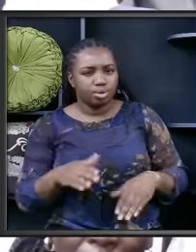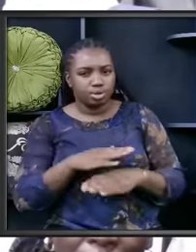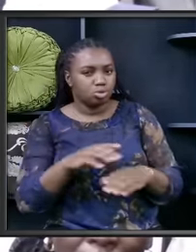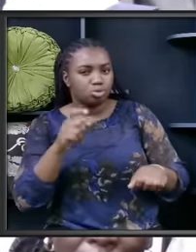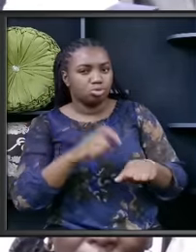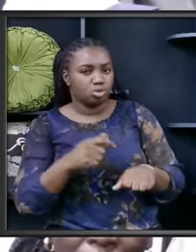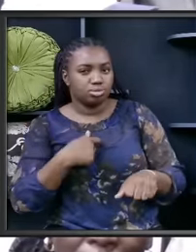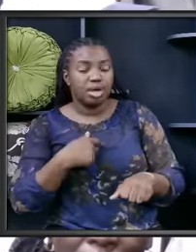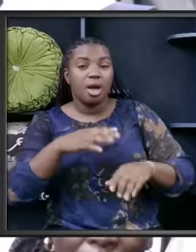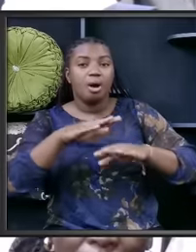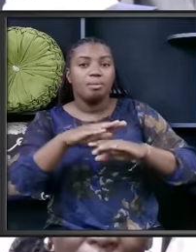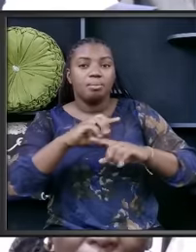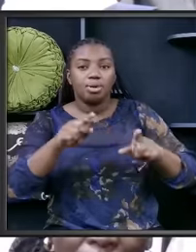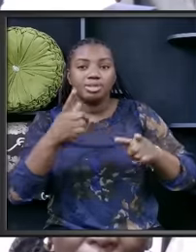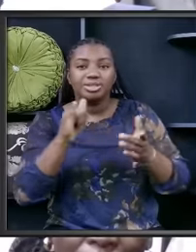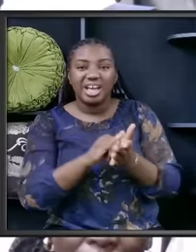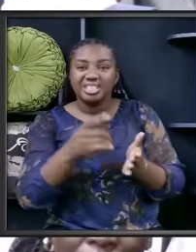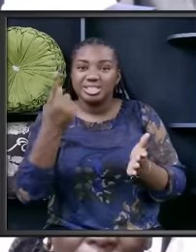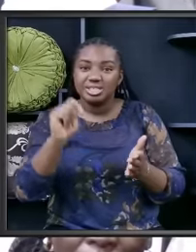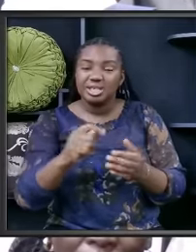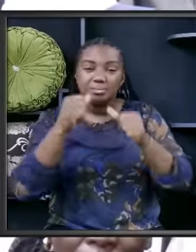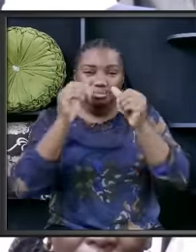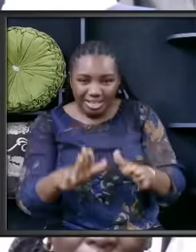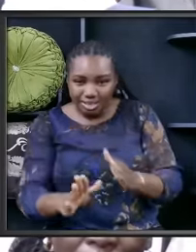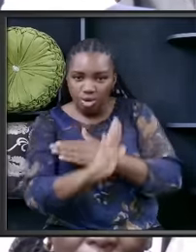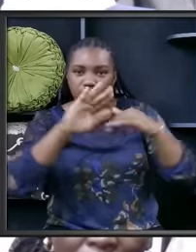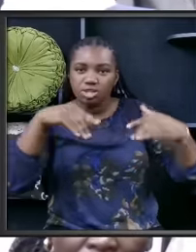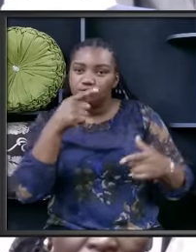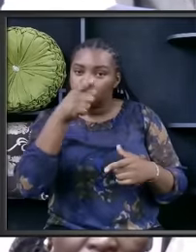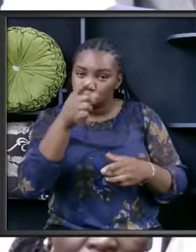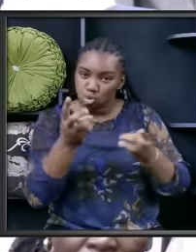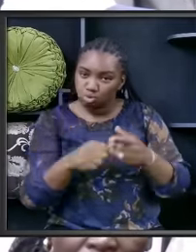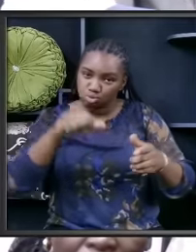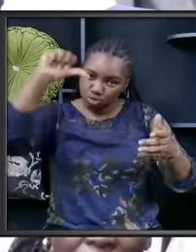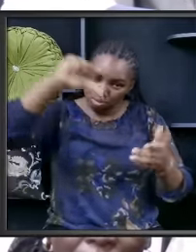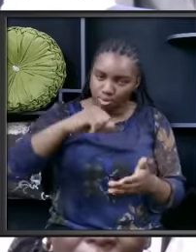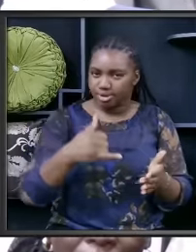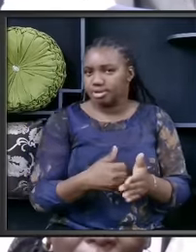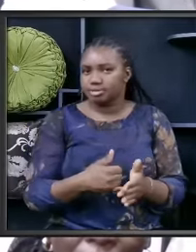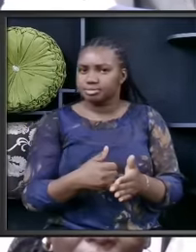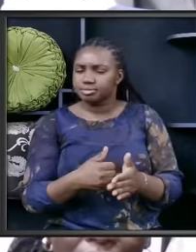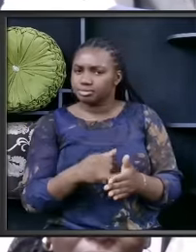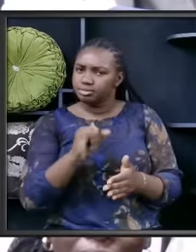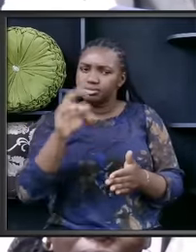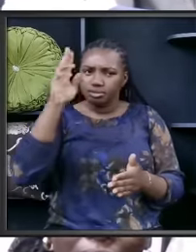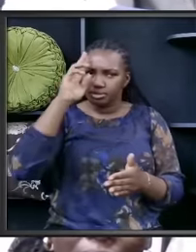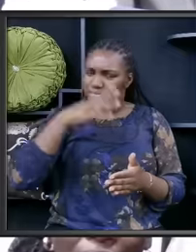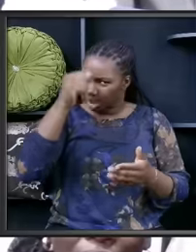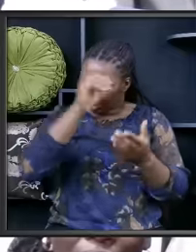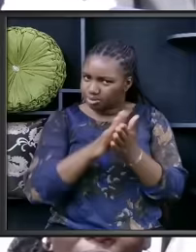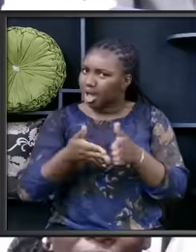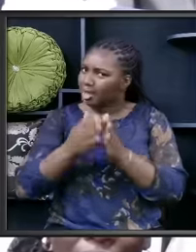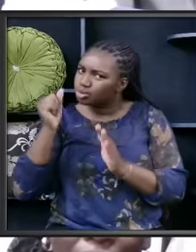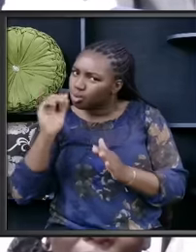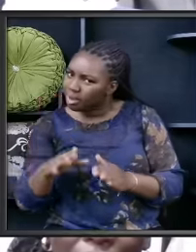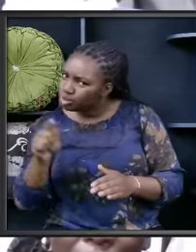to say, be the blessing where God give you, won't carry your hand, well, everything. Now, he can't ask the woman, you know me. The woman